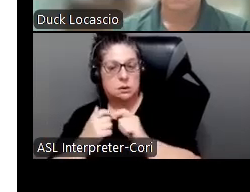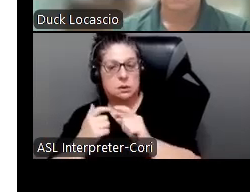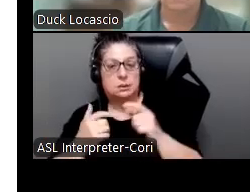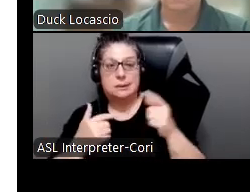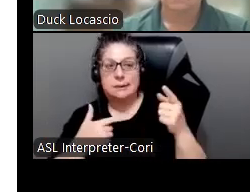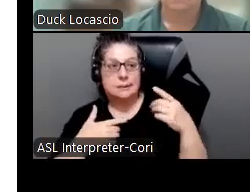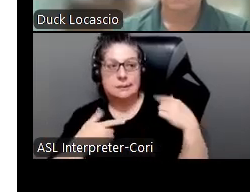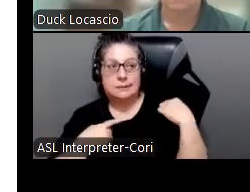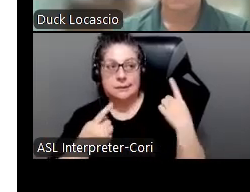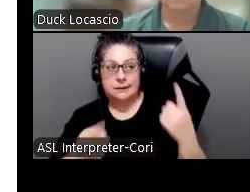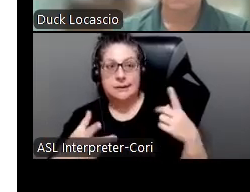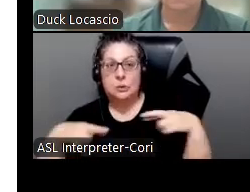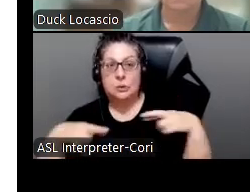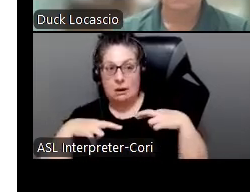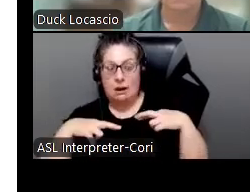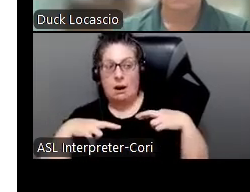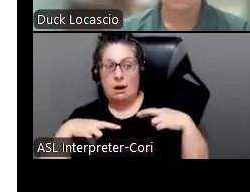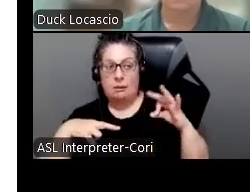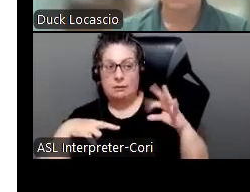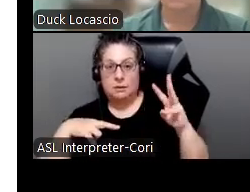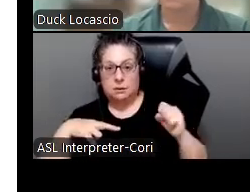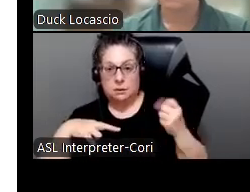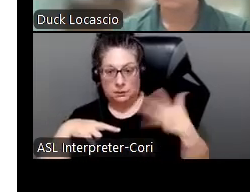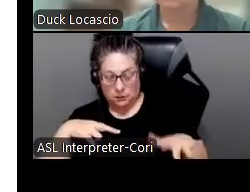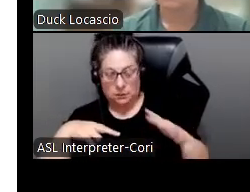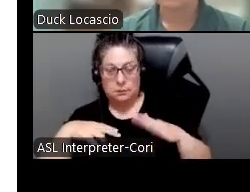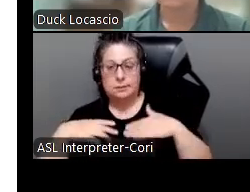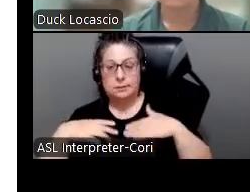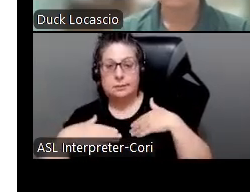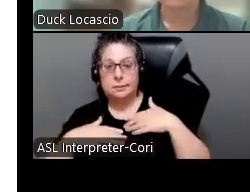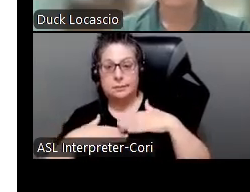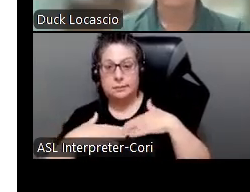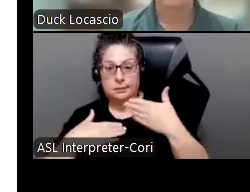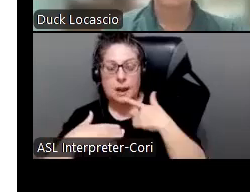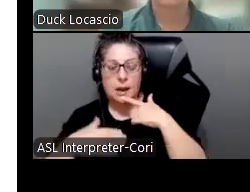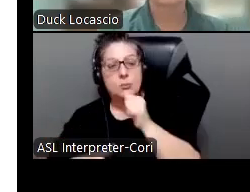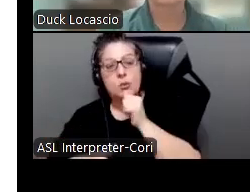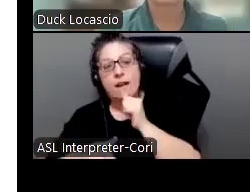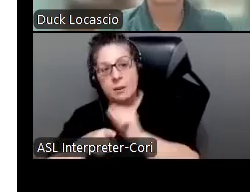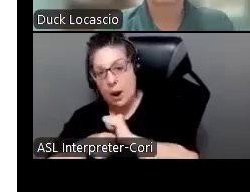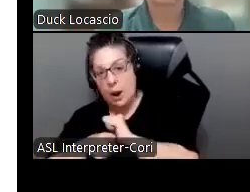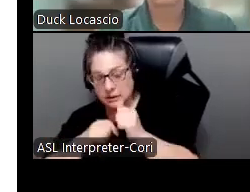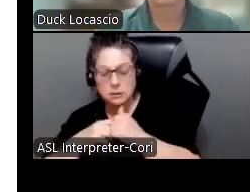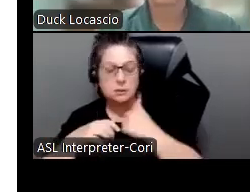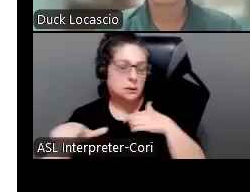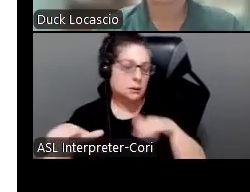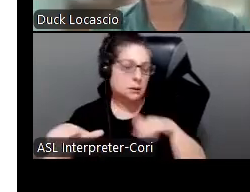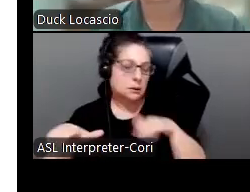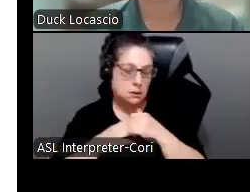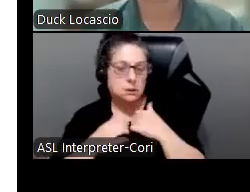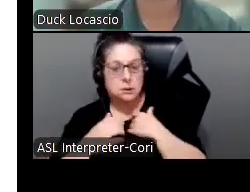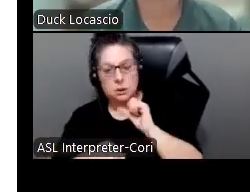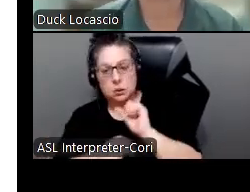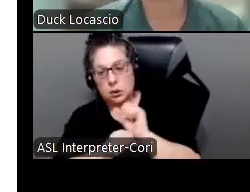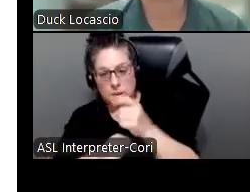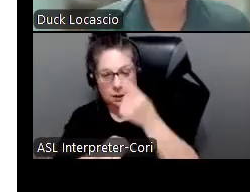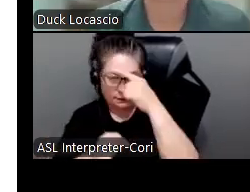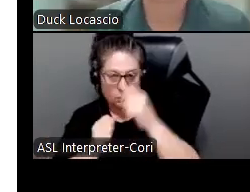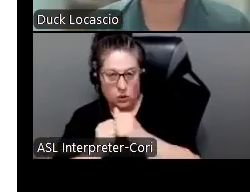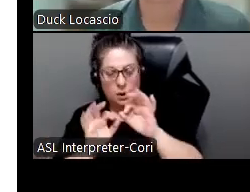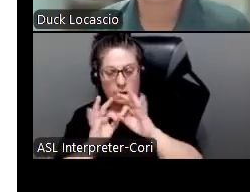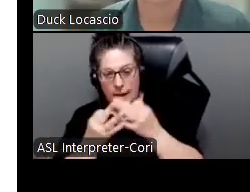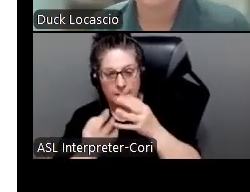since retirement from Fish and Wildlife, I've been in private practice, working for